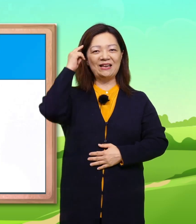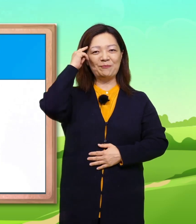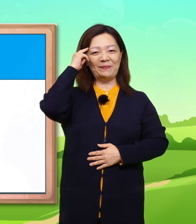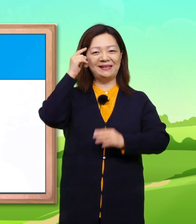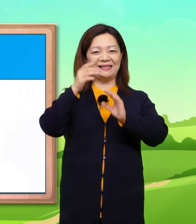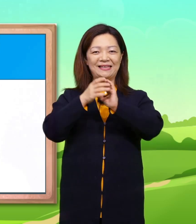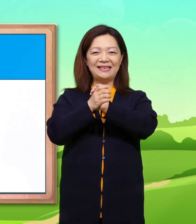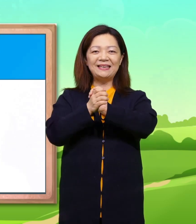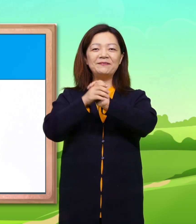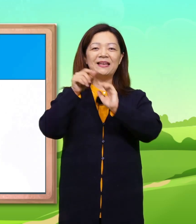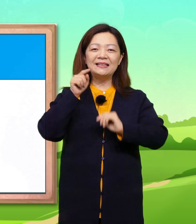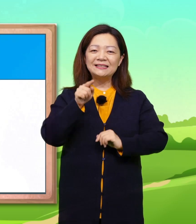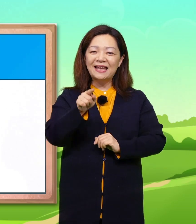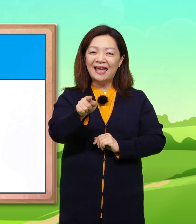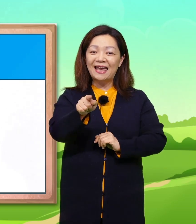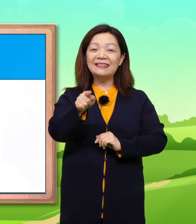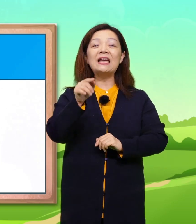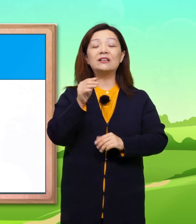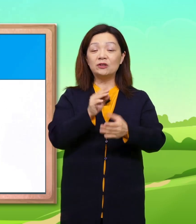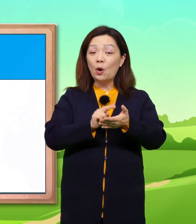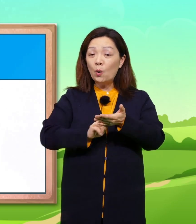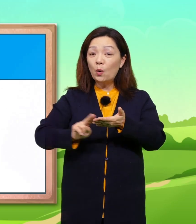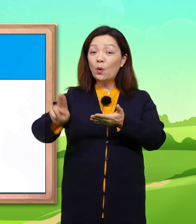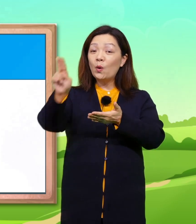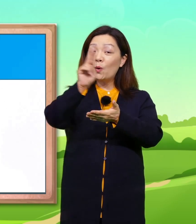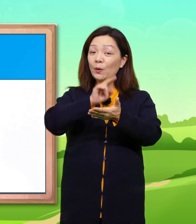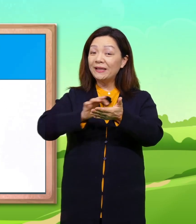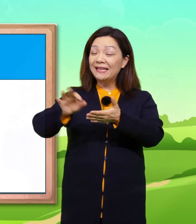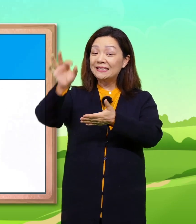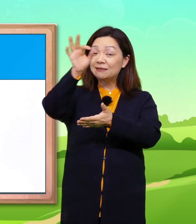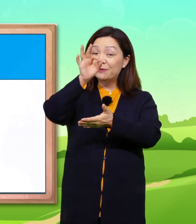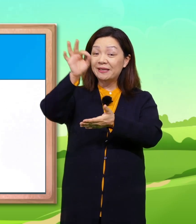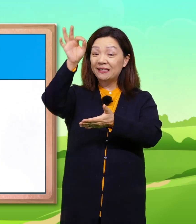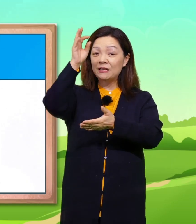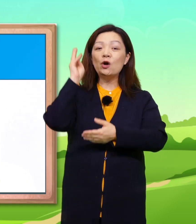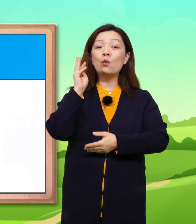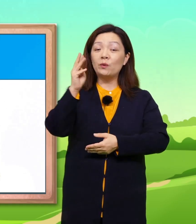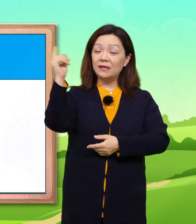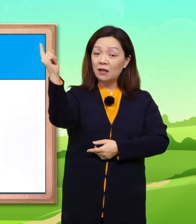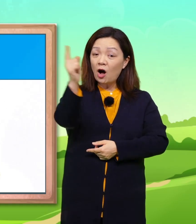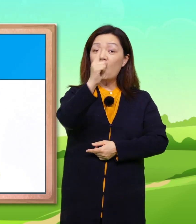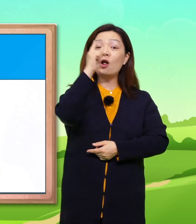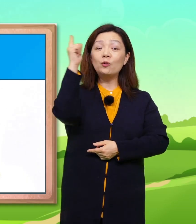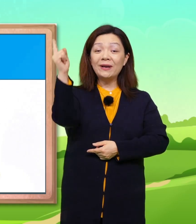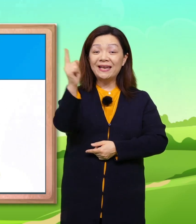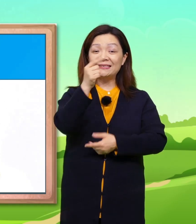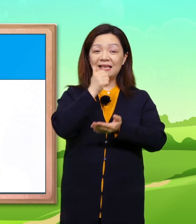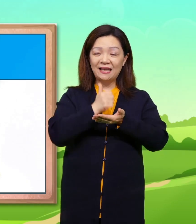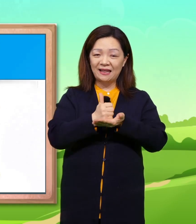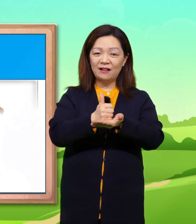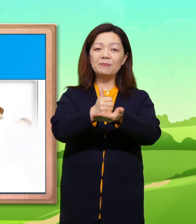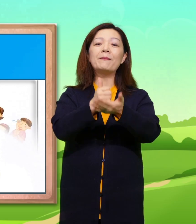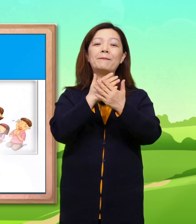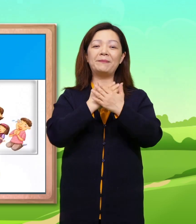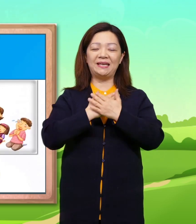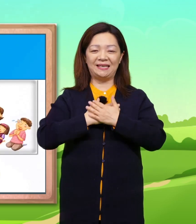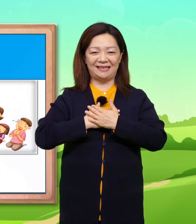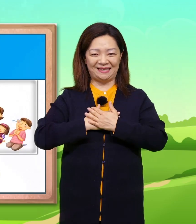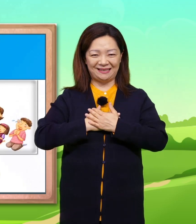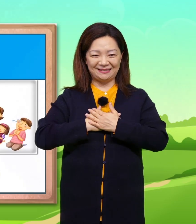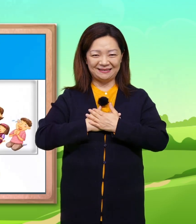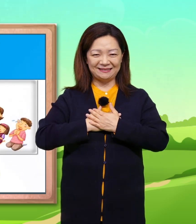I believe that the Holy Spirit will always help